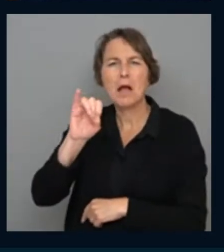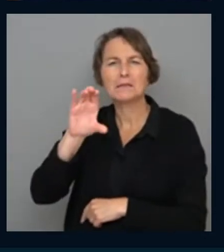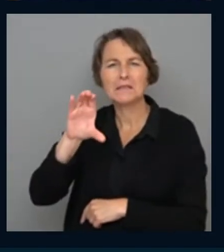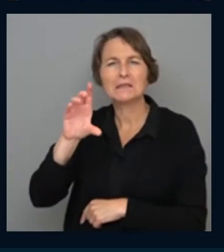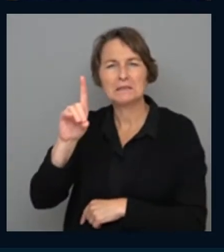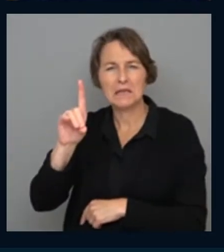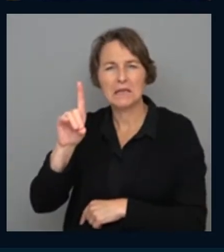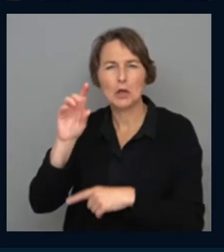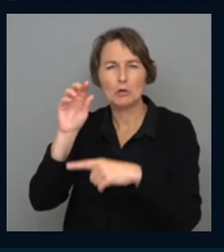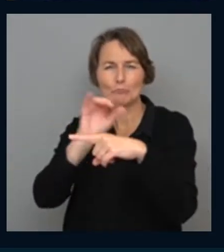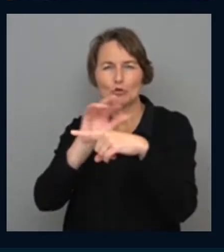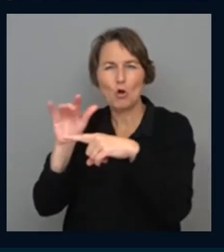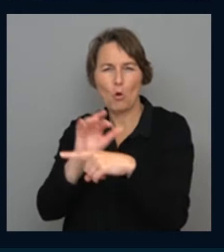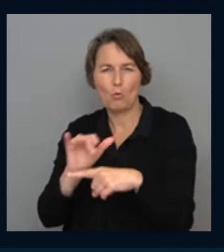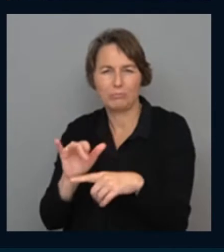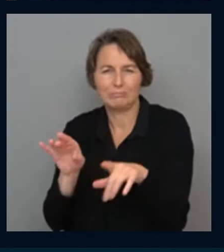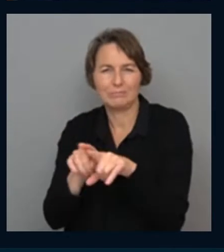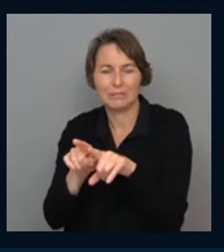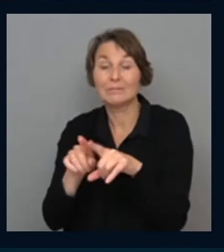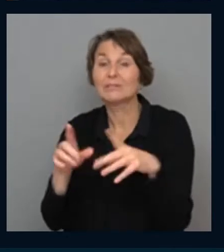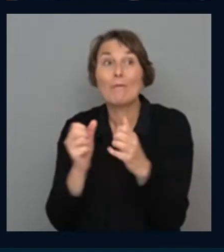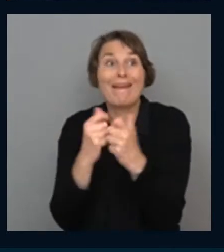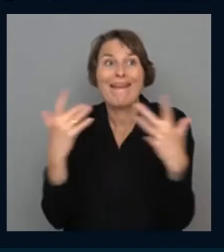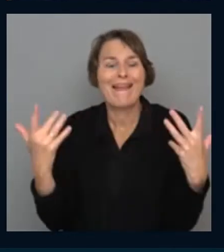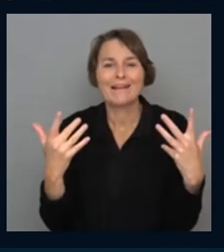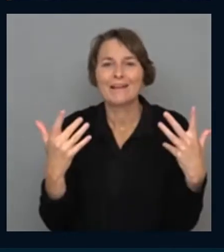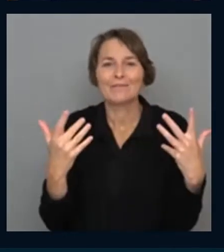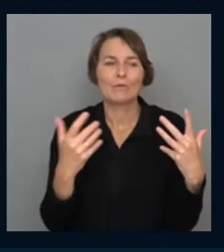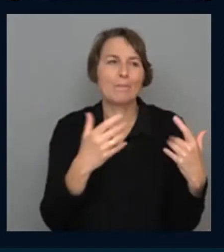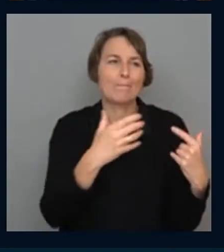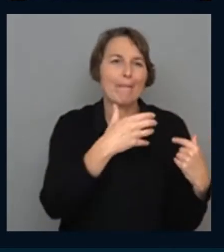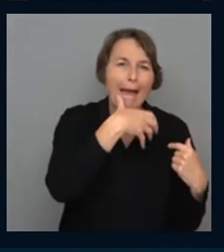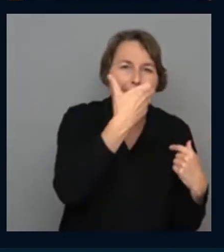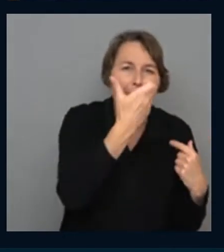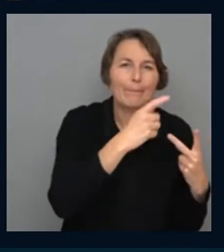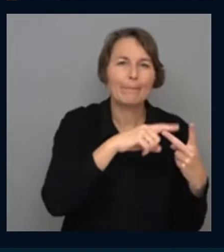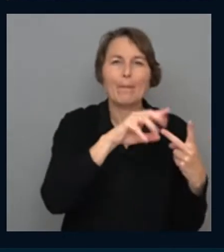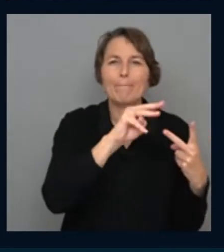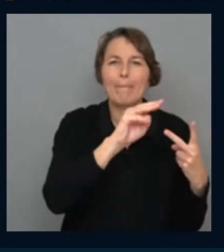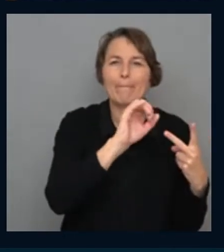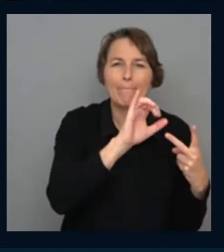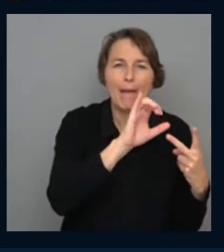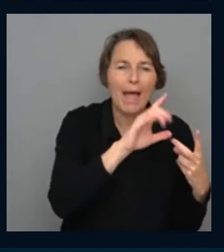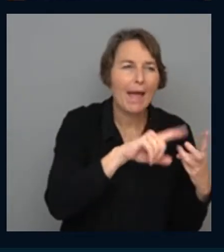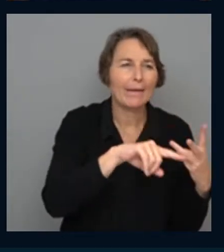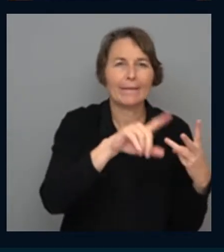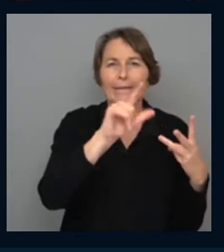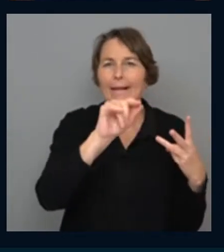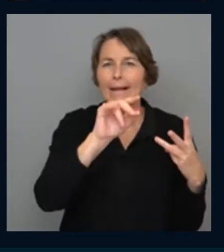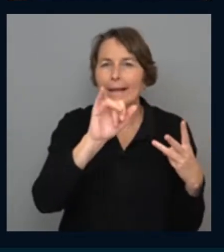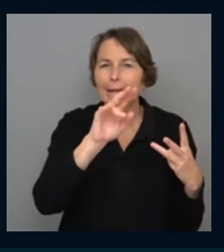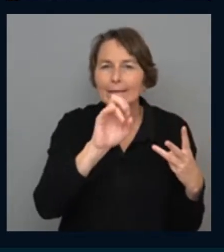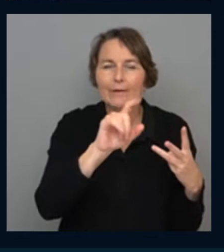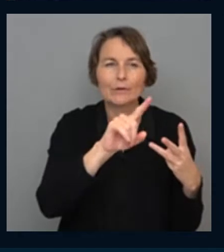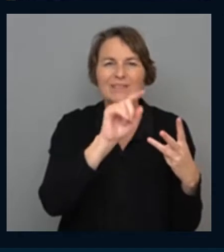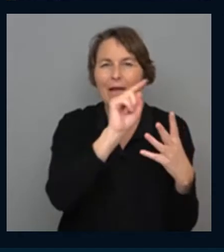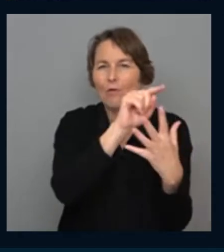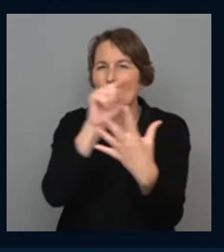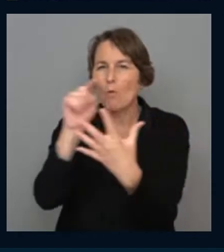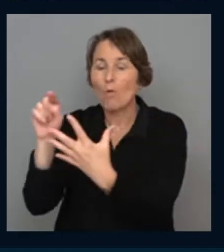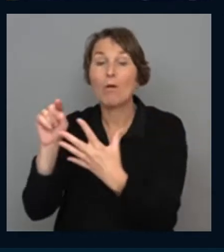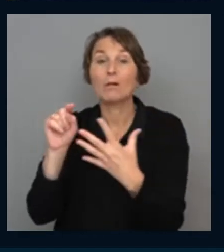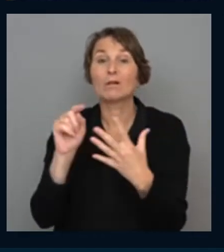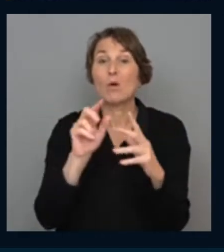of backend performance you need from Linux, Mac or Windows devices. You can test that all from Azure DevOps. It gives you stage